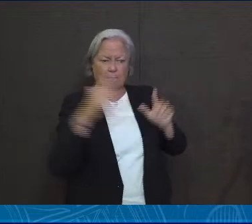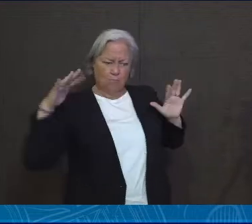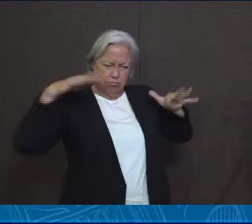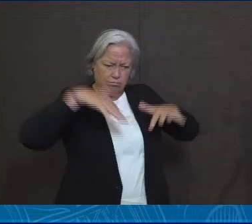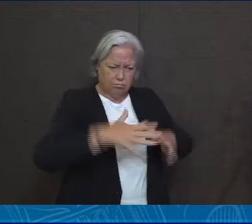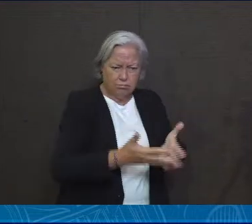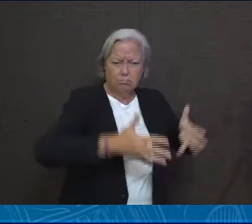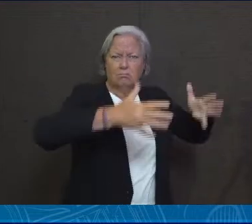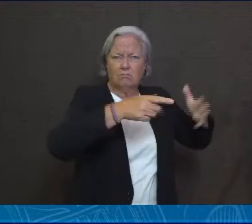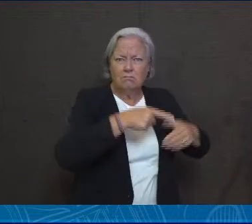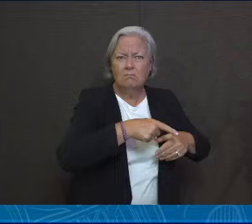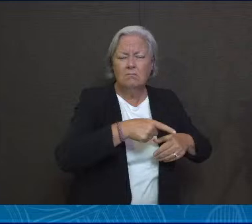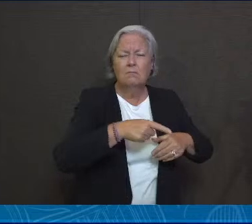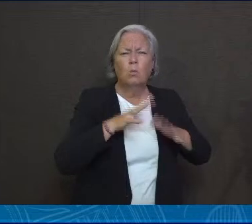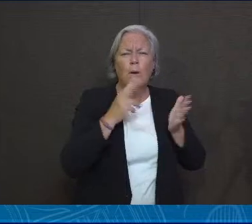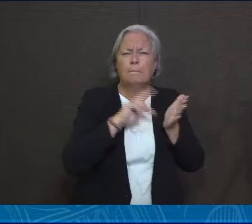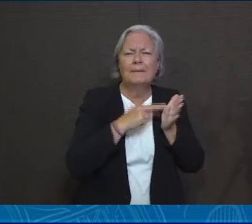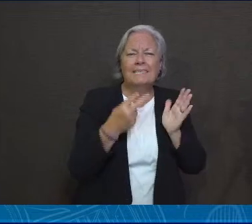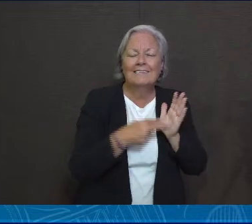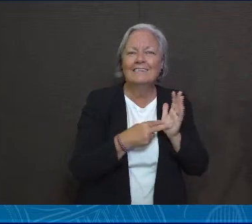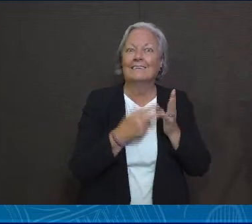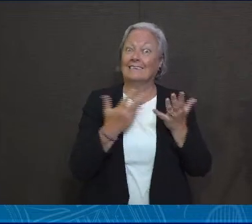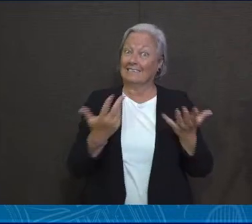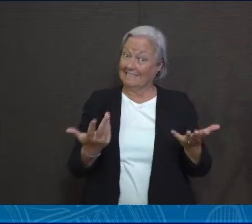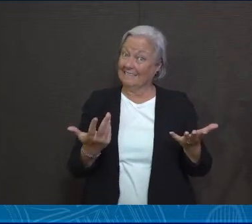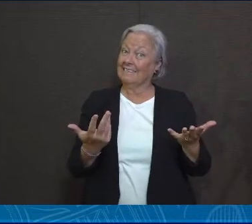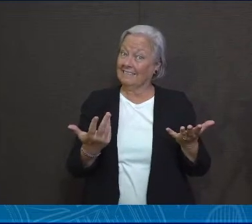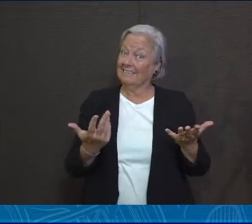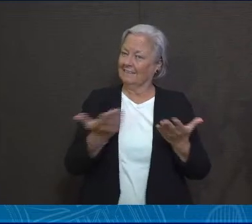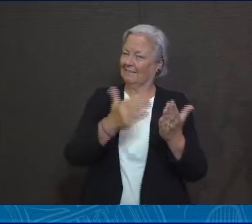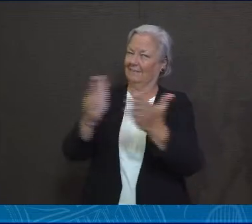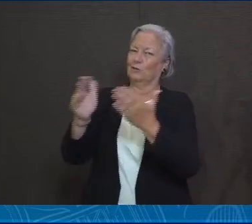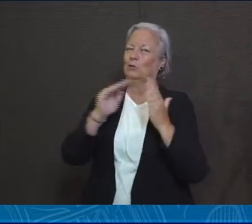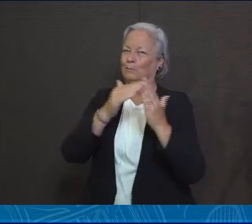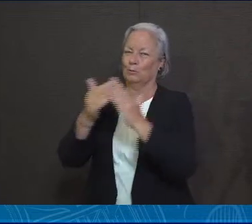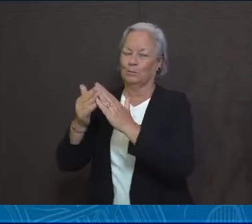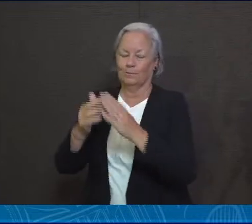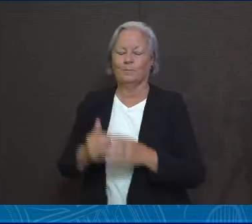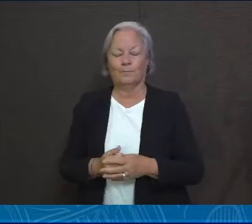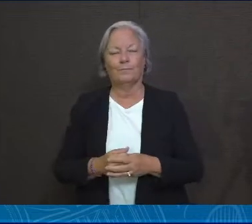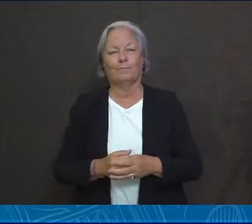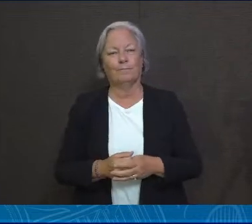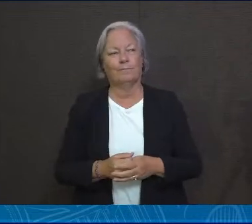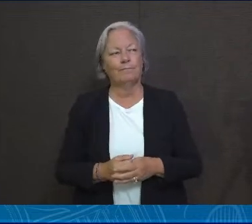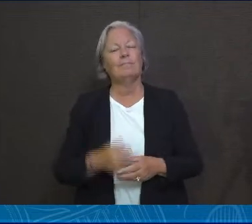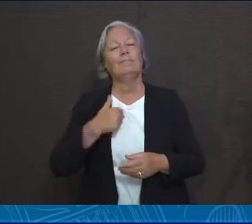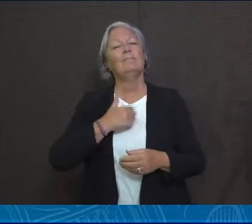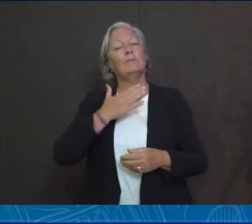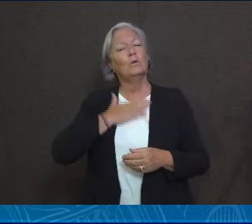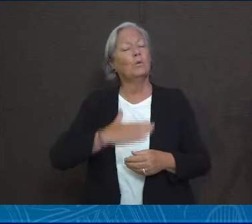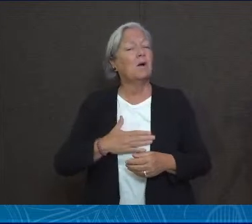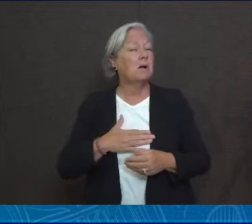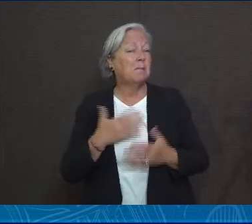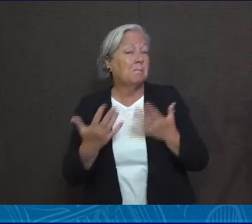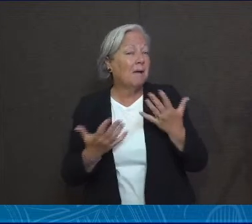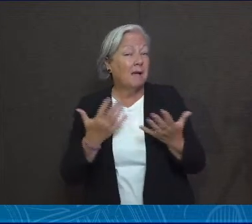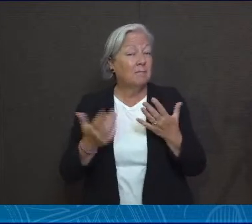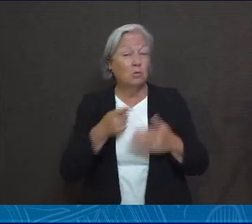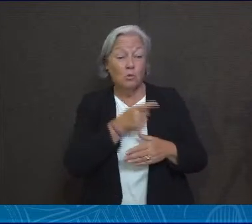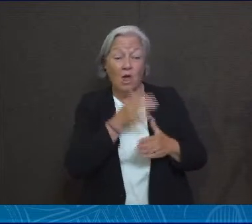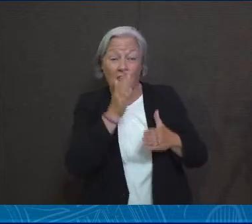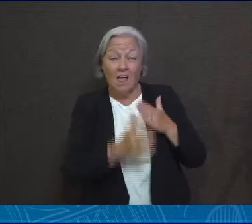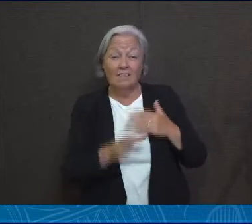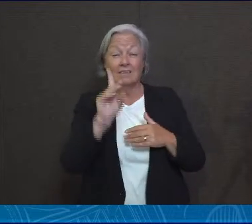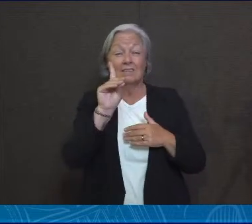Thank you very much, Daniel. If you can still hear us, I would like to give you an opportunity, maybe any final word from